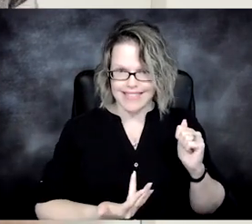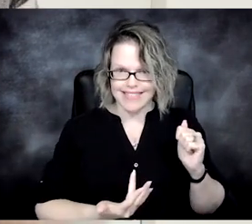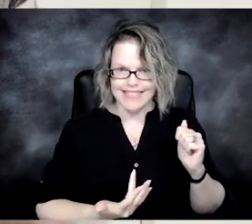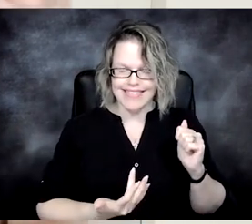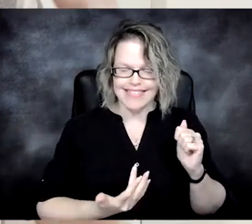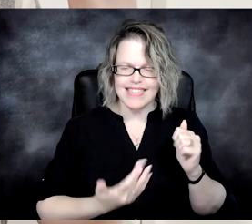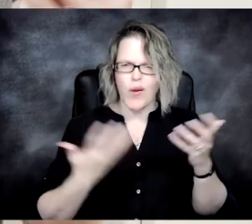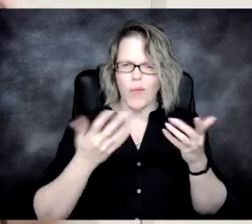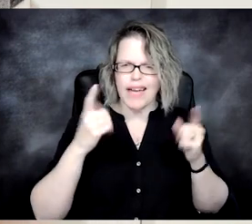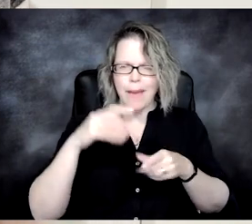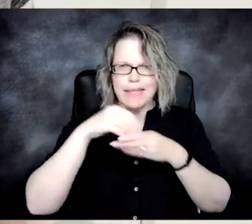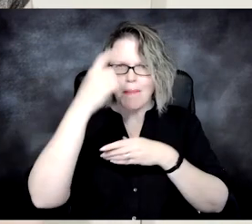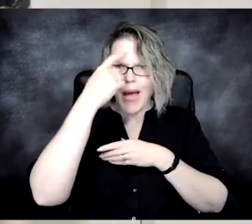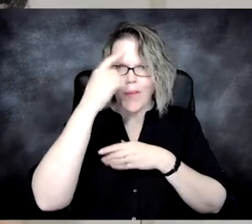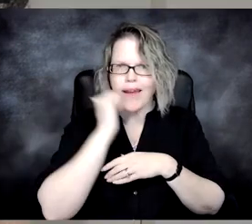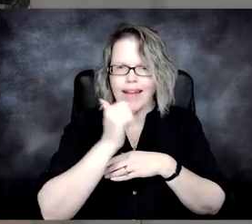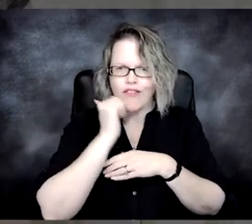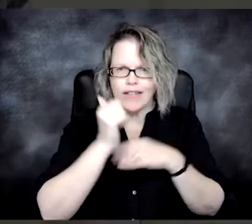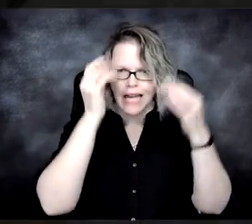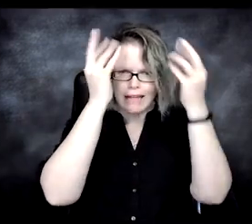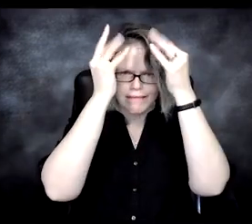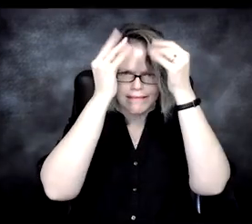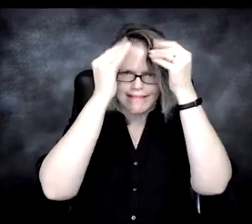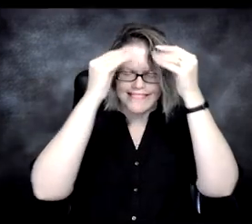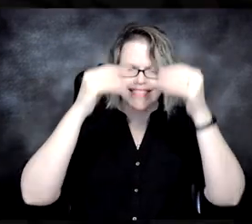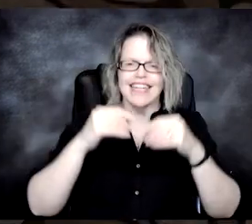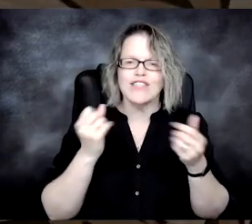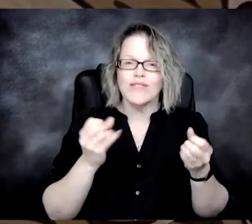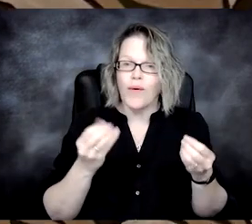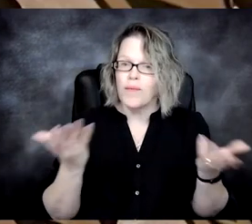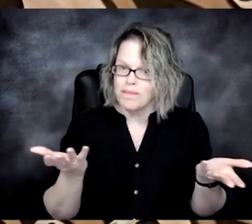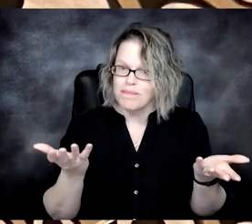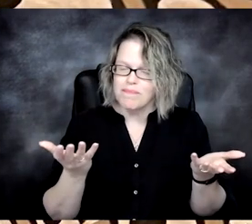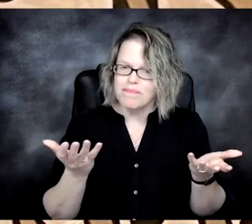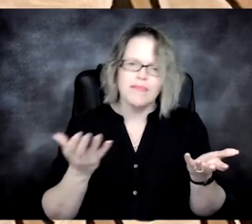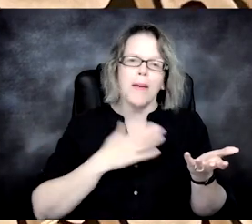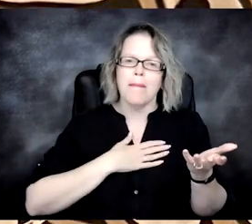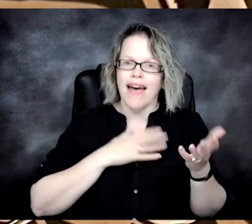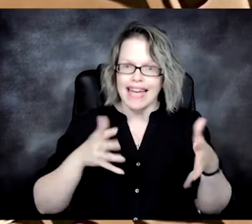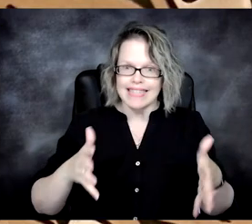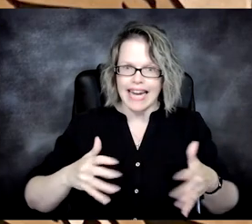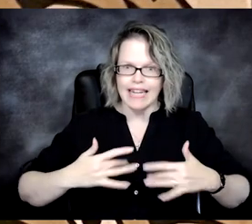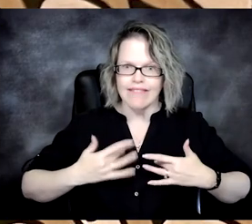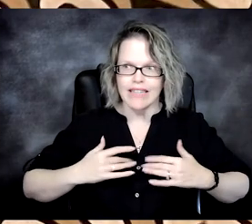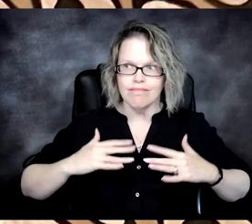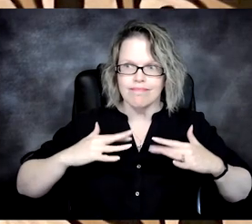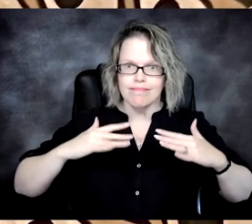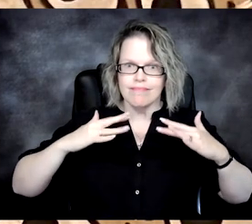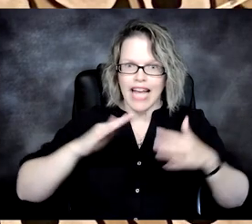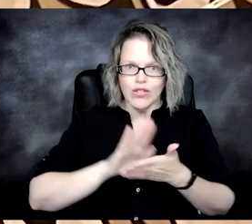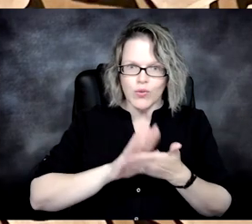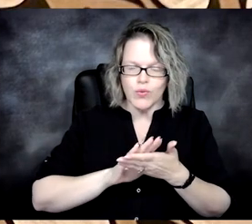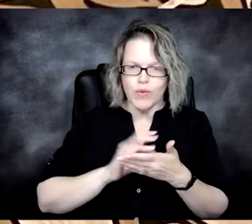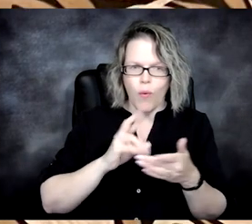what happens in my brain on a daily basis. So I took my anxiety that I feel at school or at